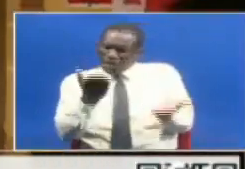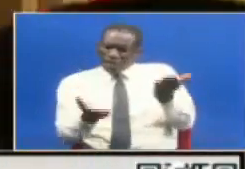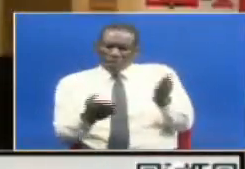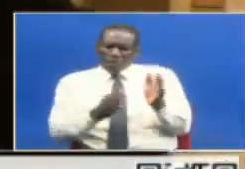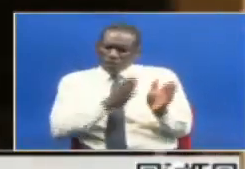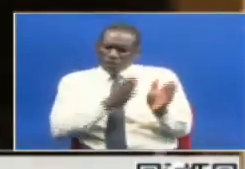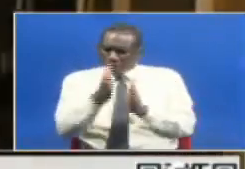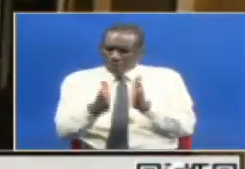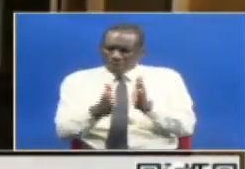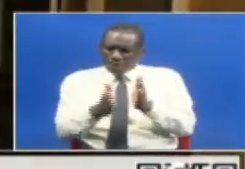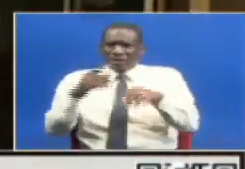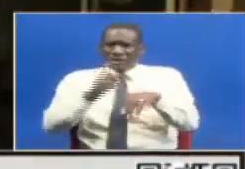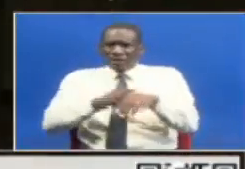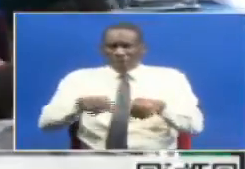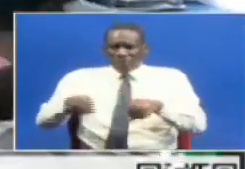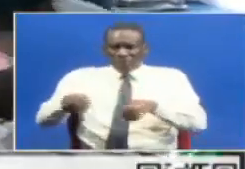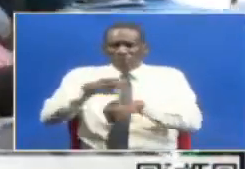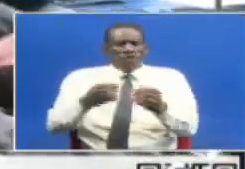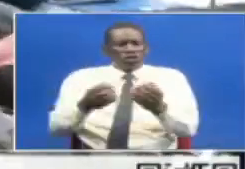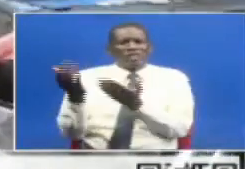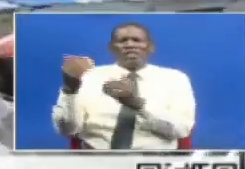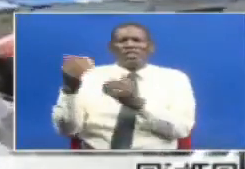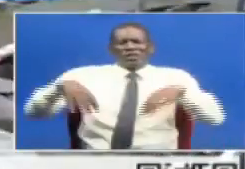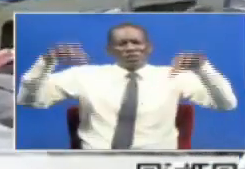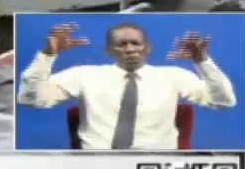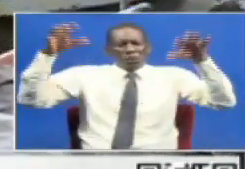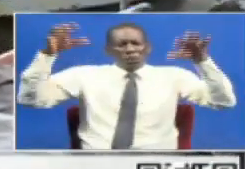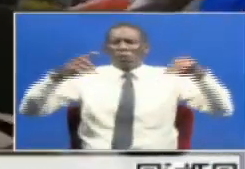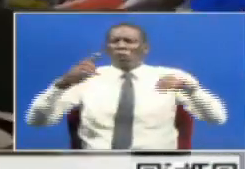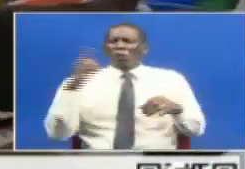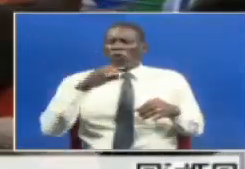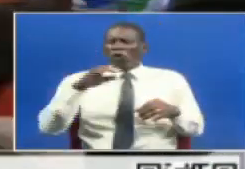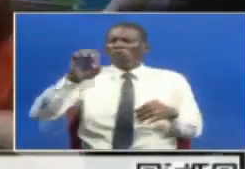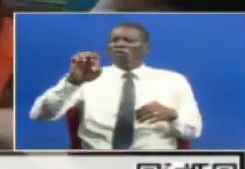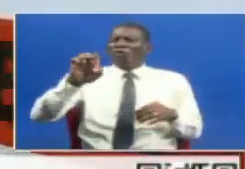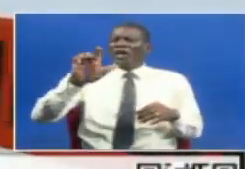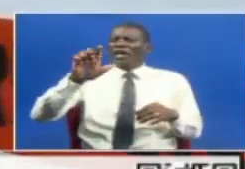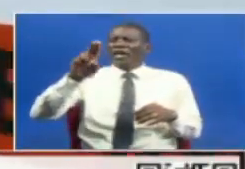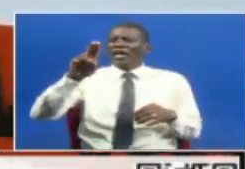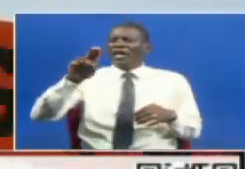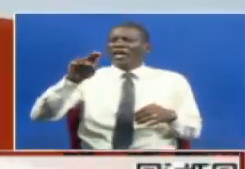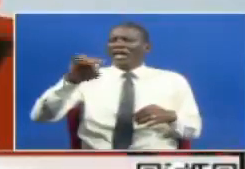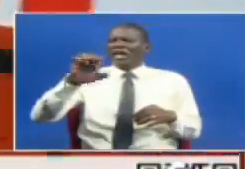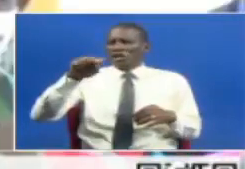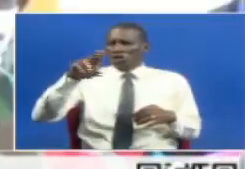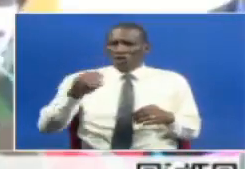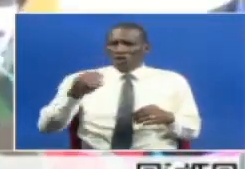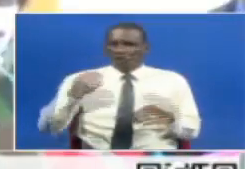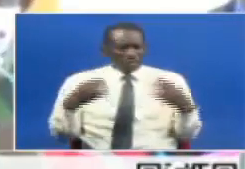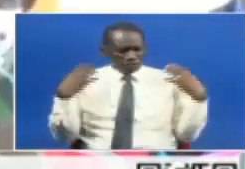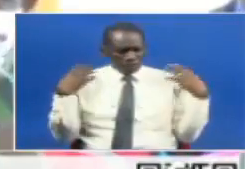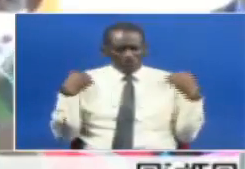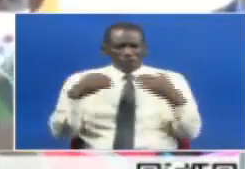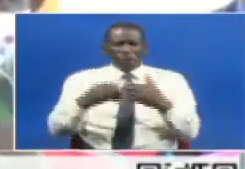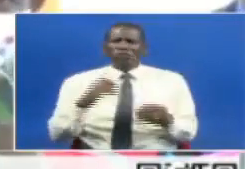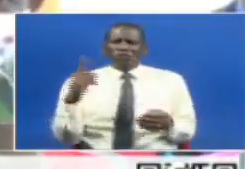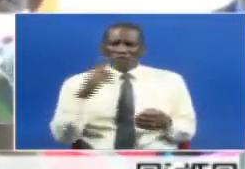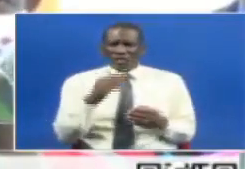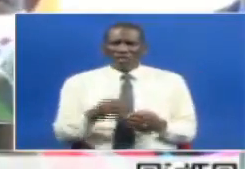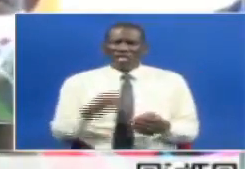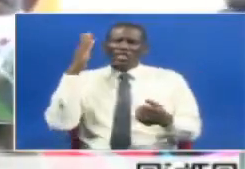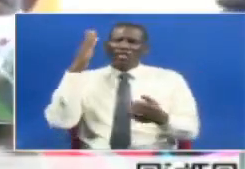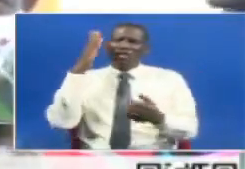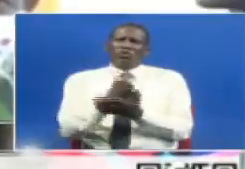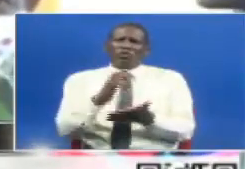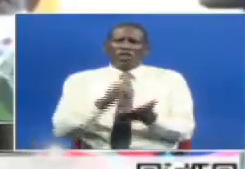linatabiriwa mvua kubwa ya El Nino. Yani, ni tahadhari kabla ya hatari. The truth of the matter is the world